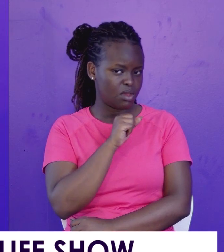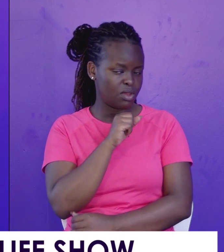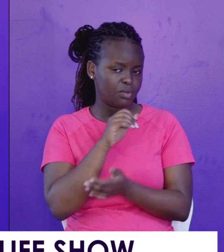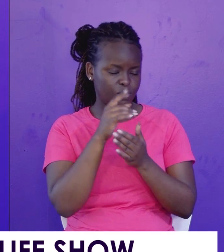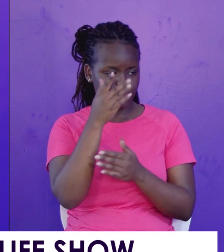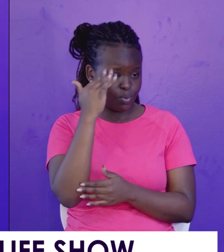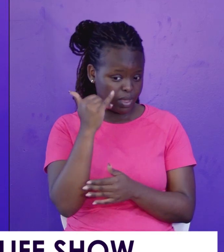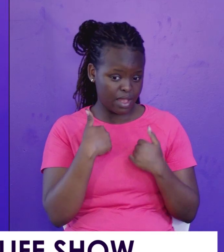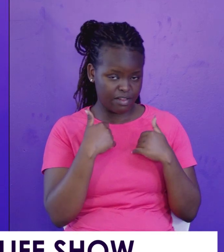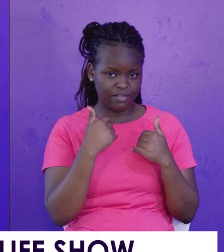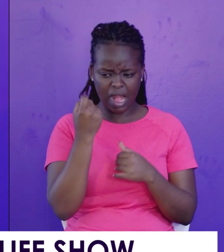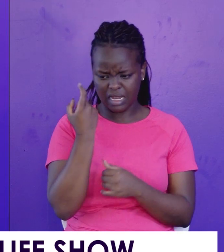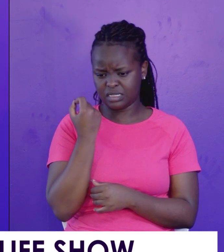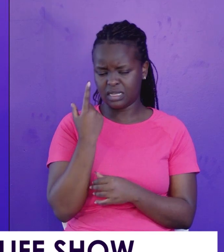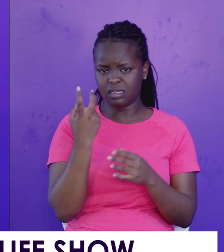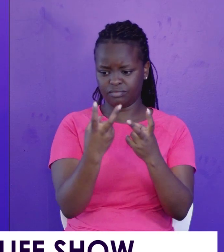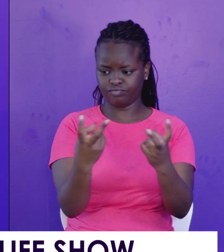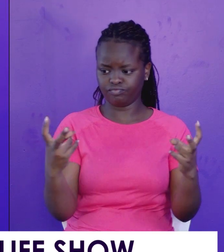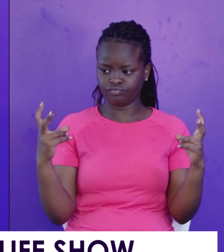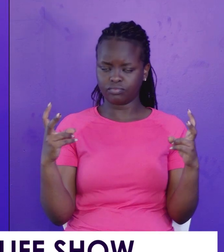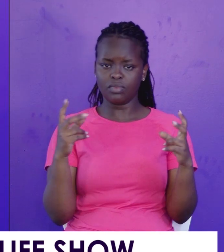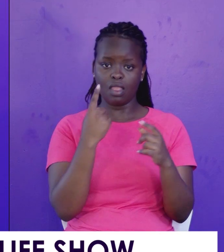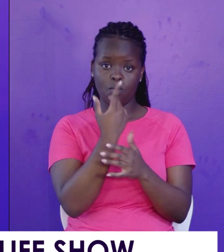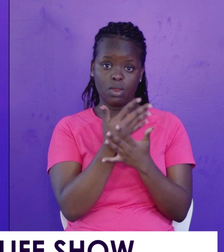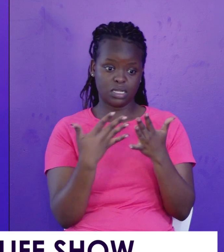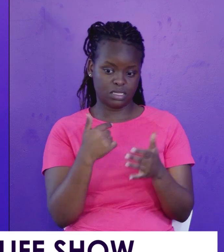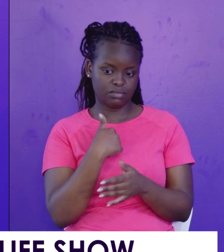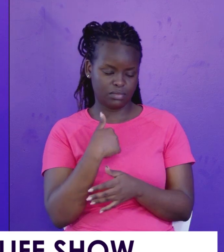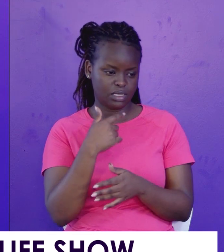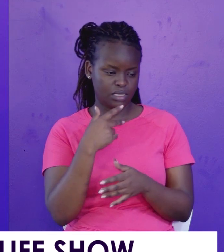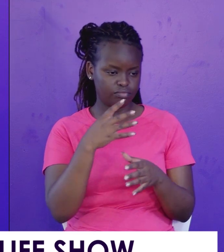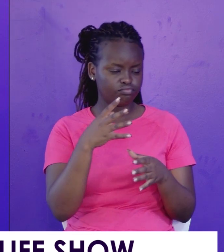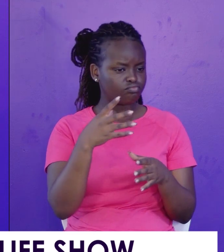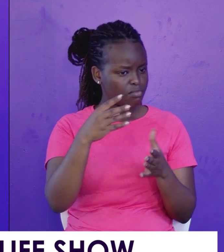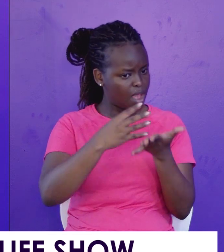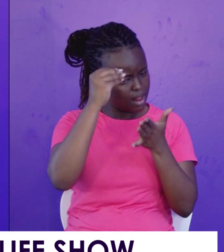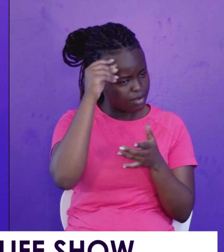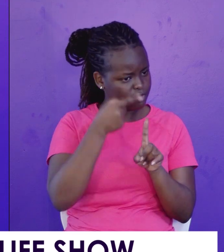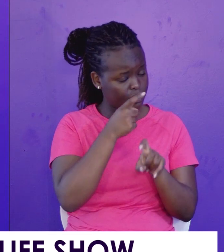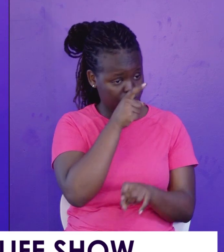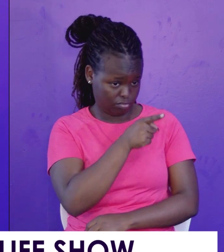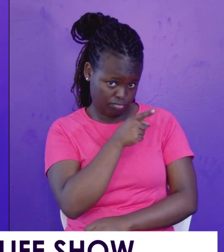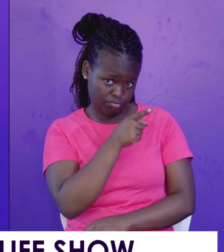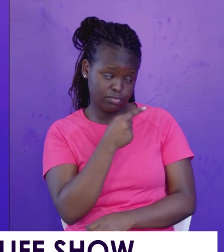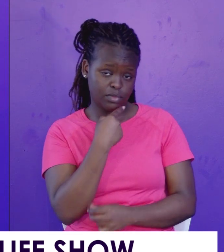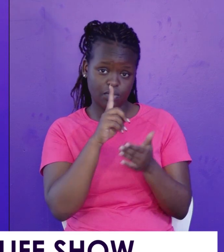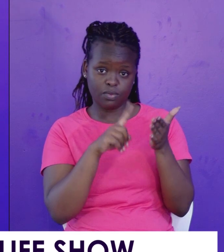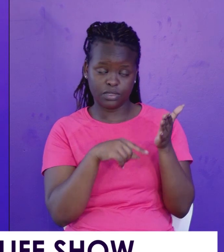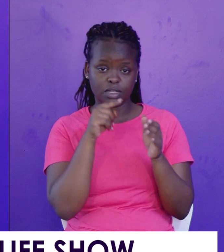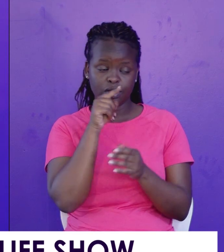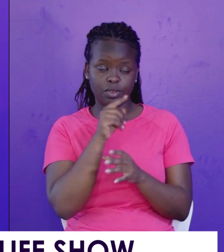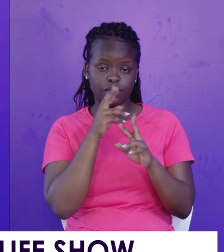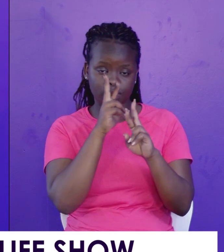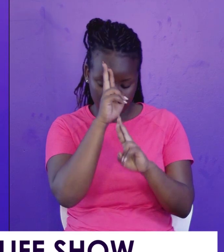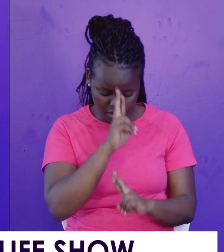about understanding your audience, one of the things I took it from you is that you respect